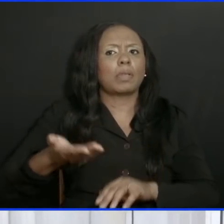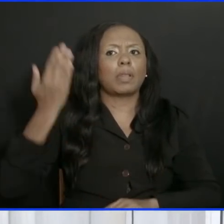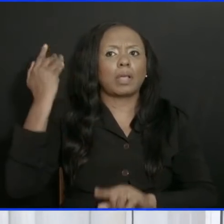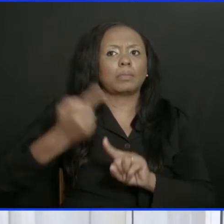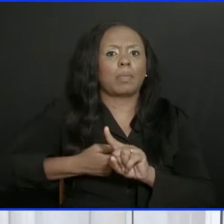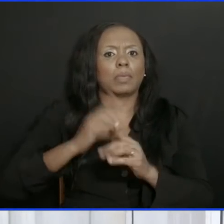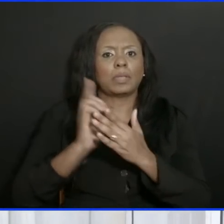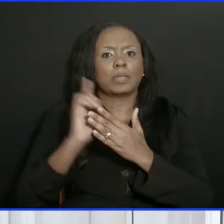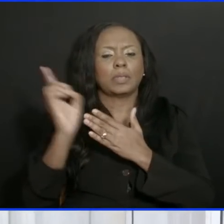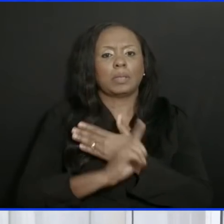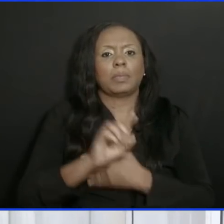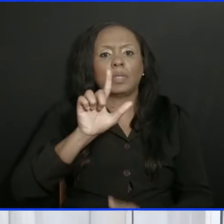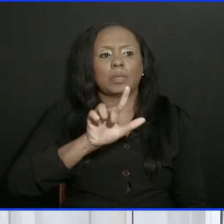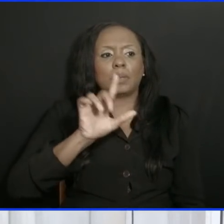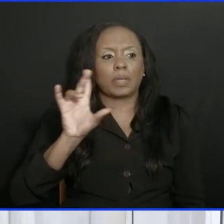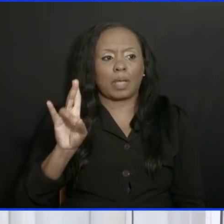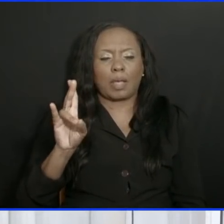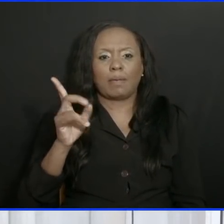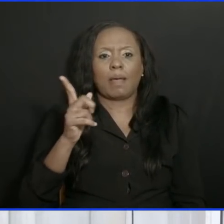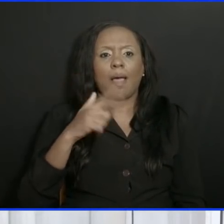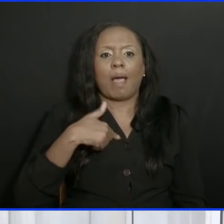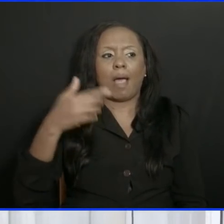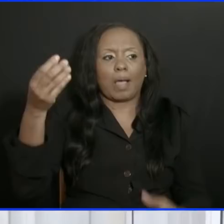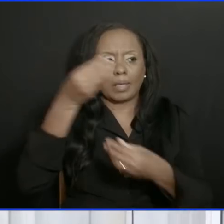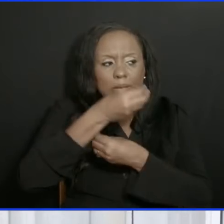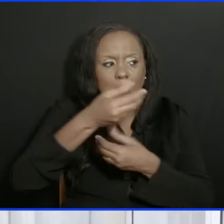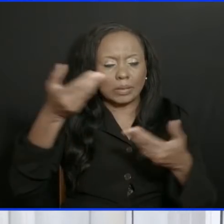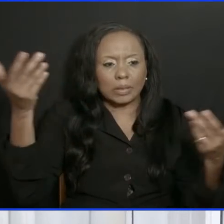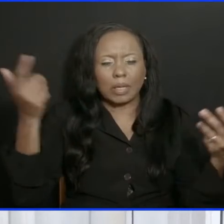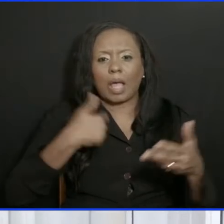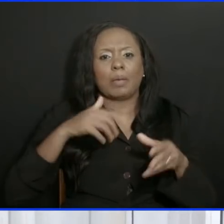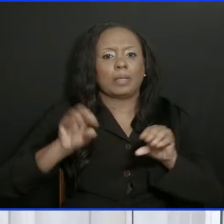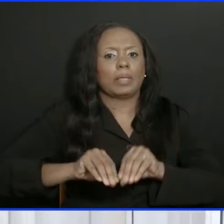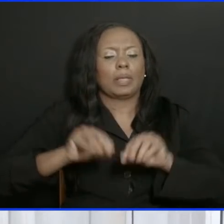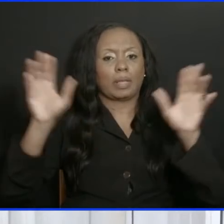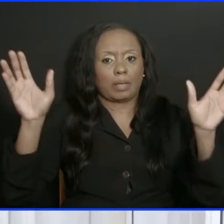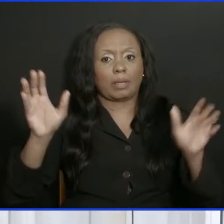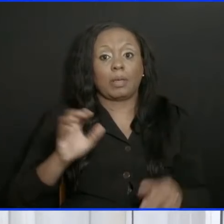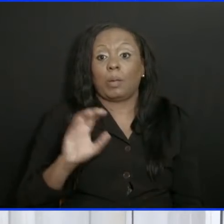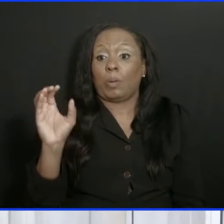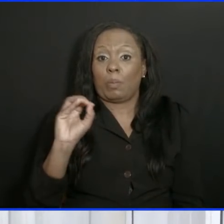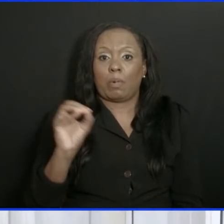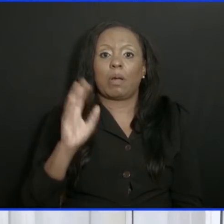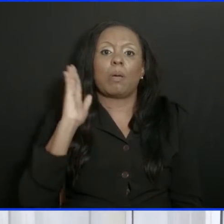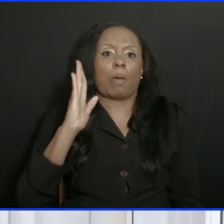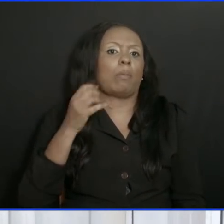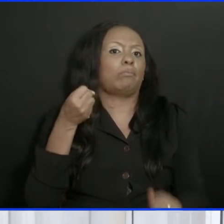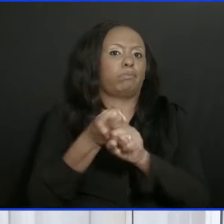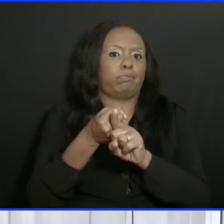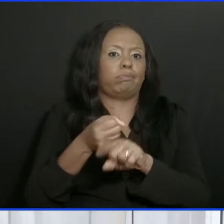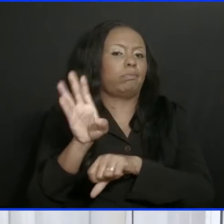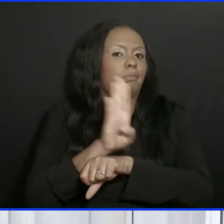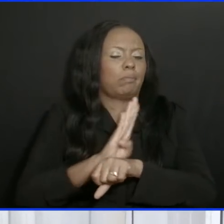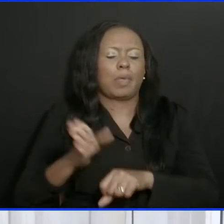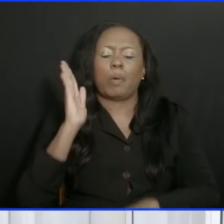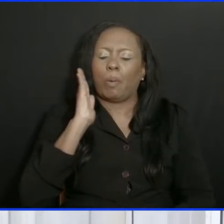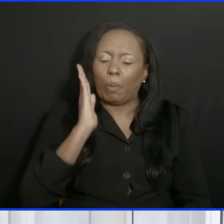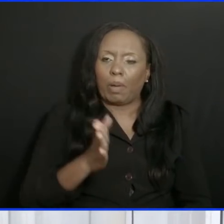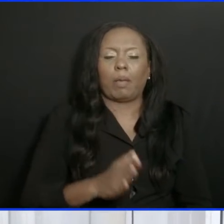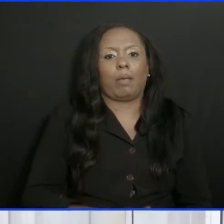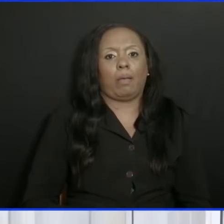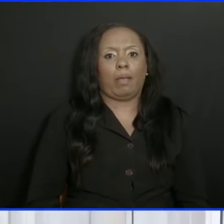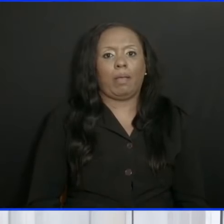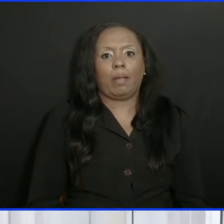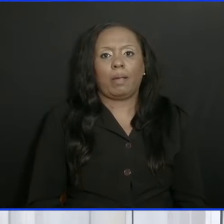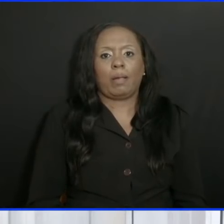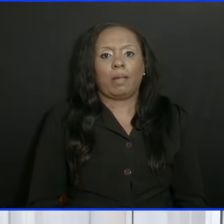I indicated in very clear language, and I look back at it, that Omicron is coming and it will impact us, and that I